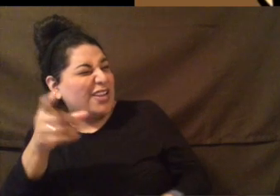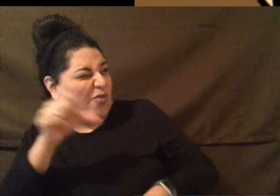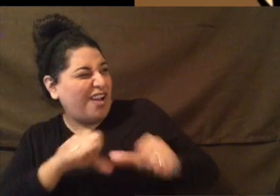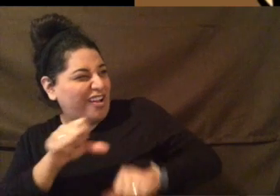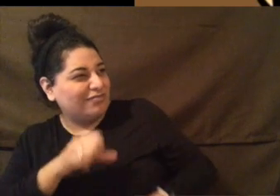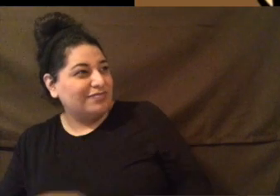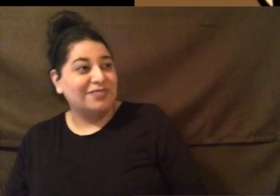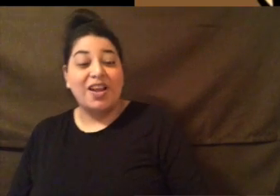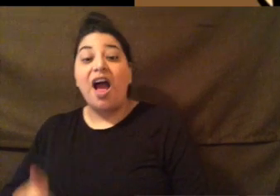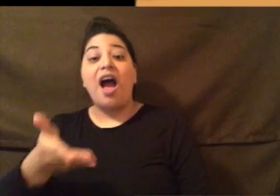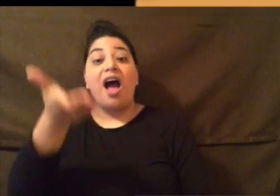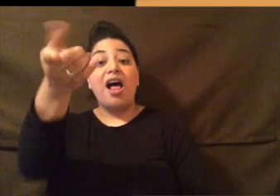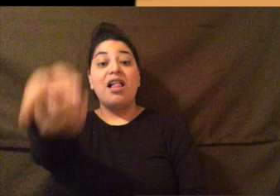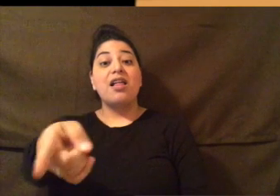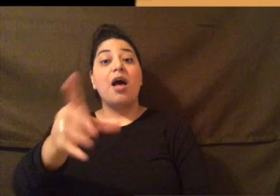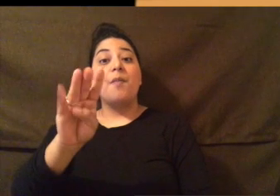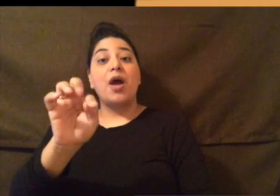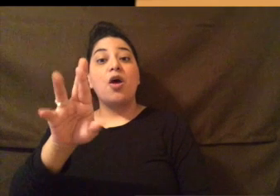now.